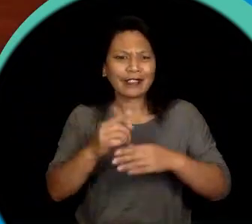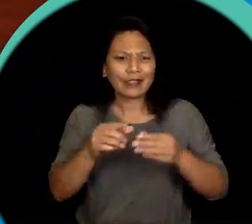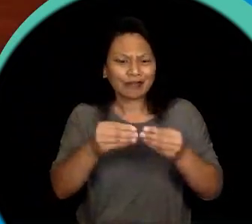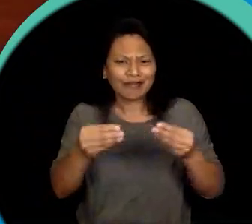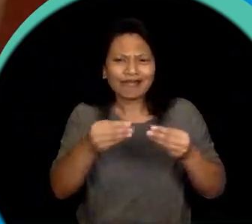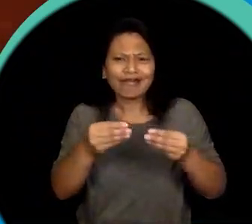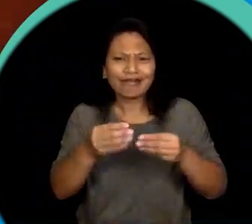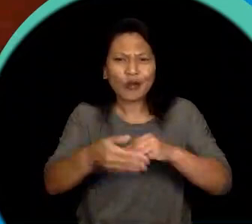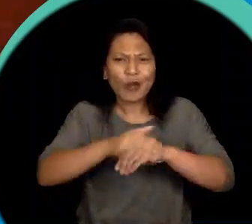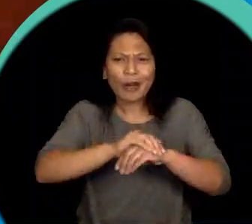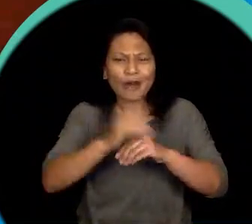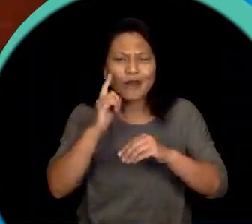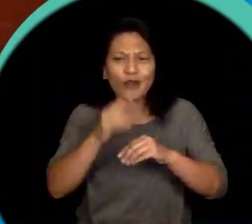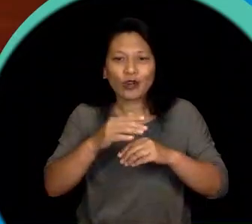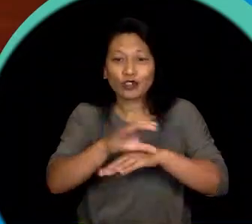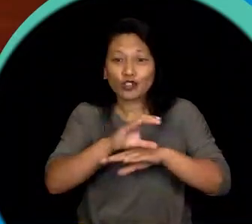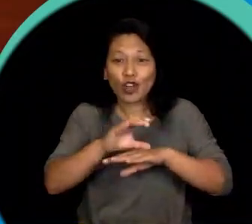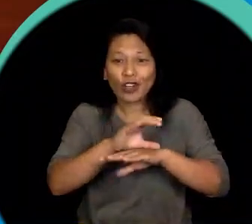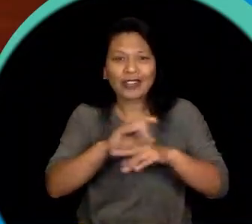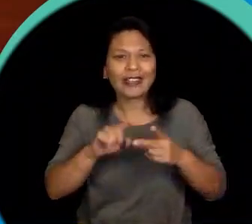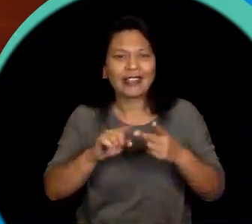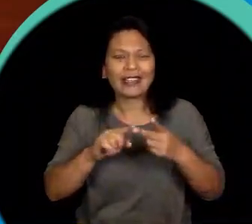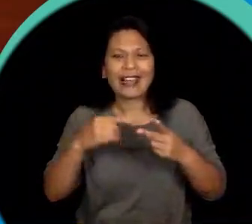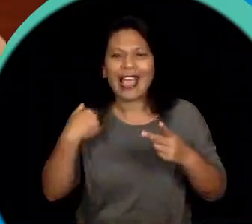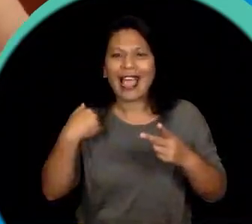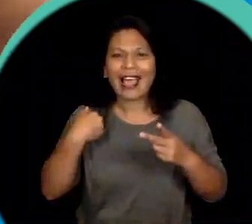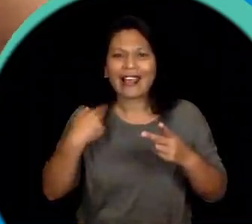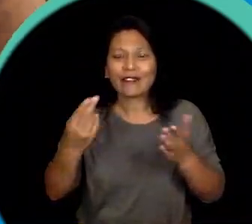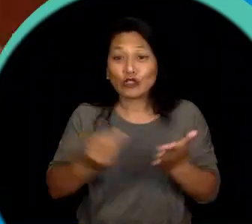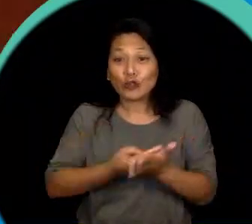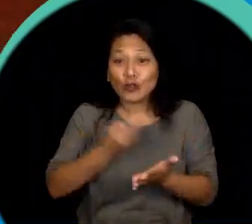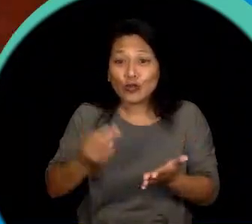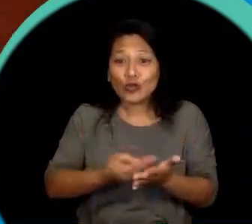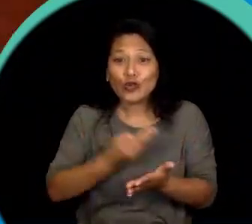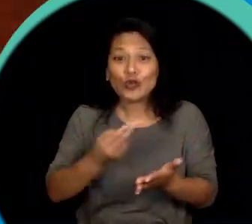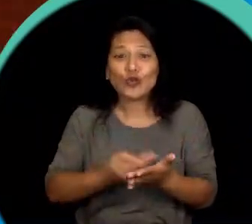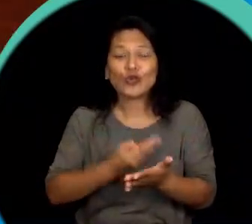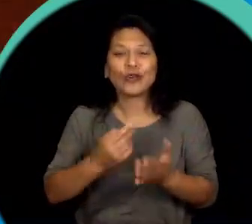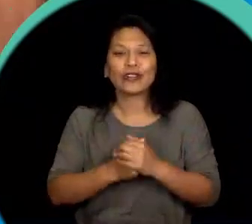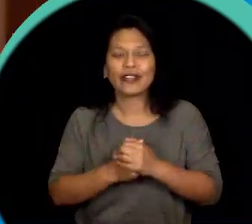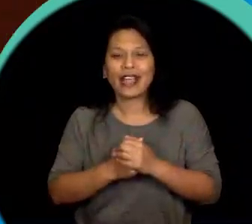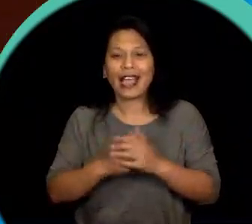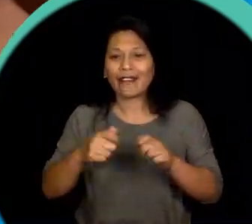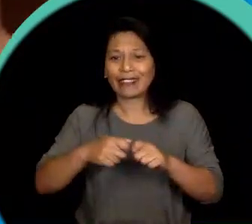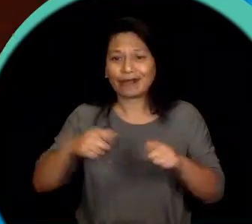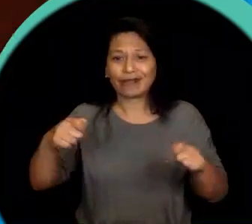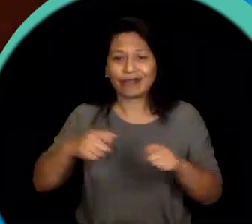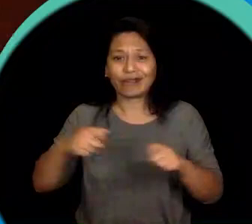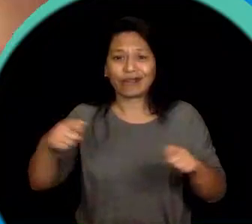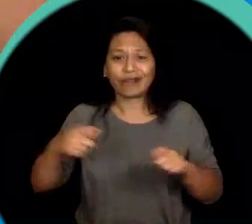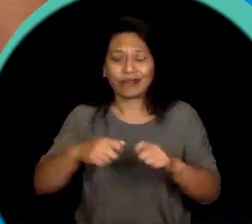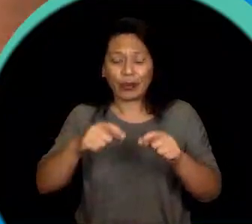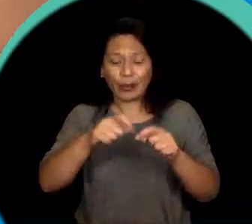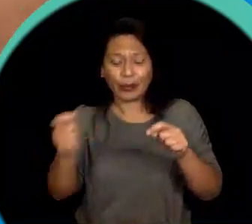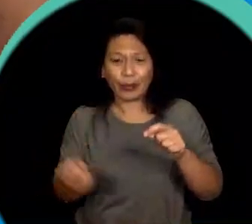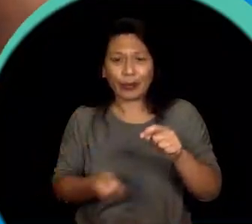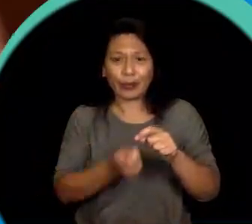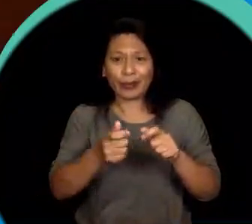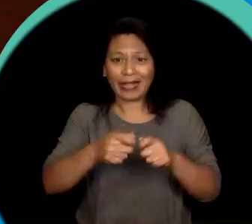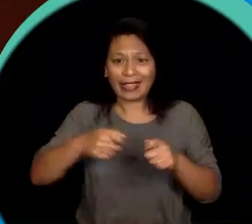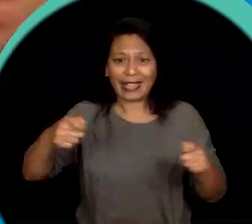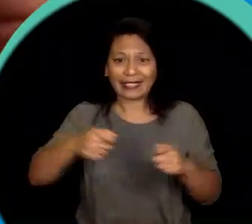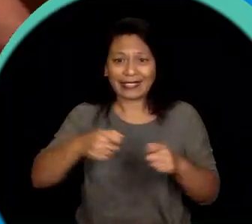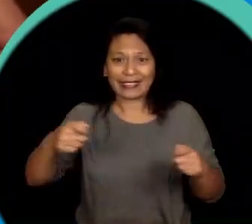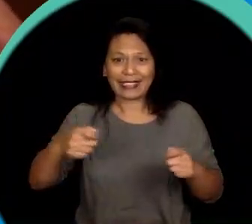wrapper, there's a spoon, and let's do an elastic band. Let's go to the elastic band